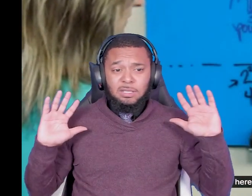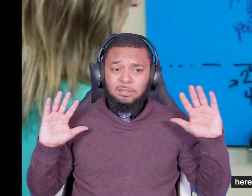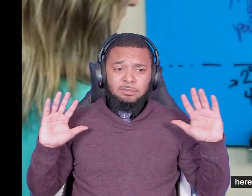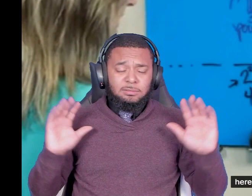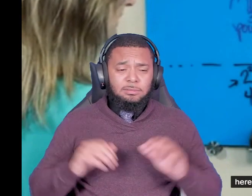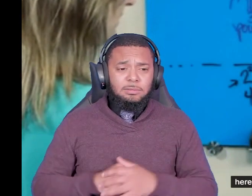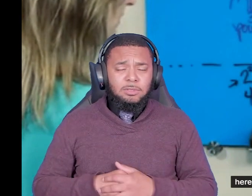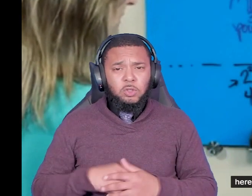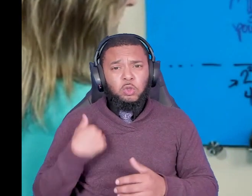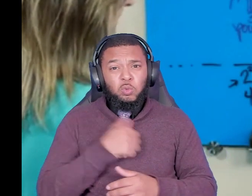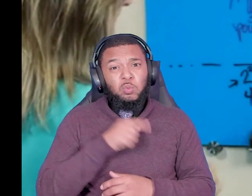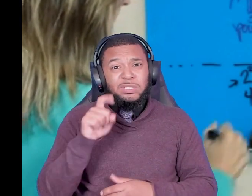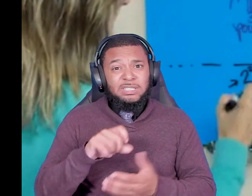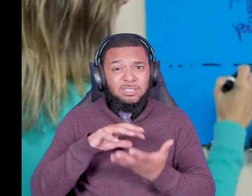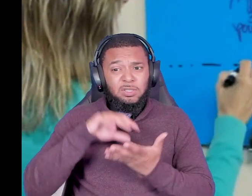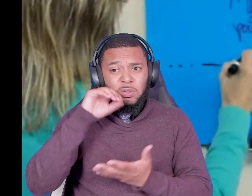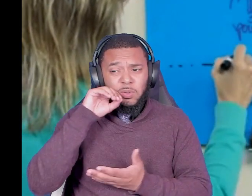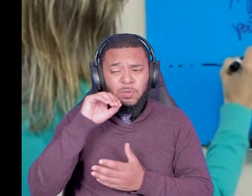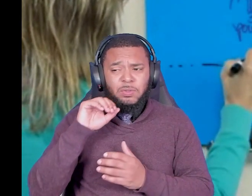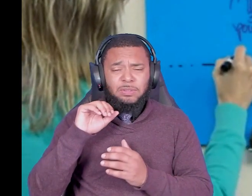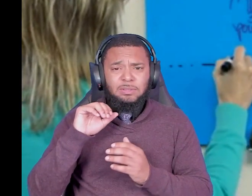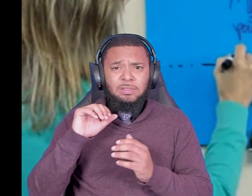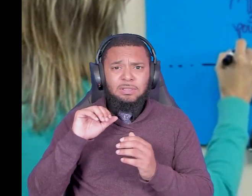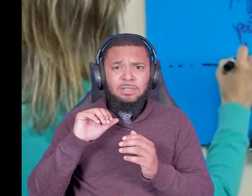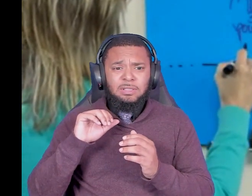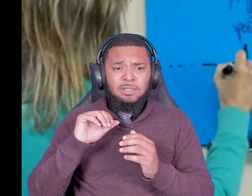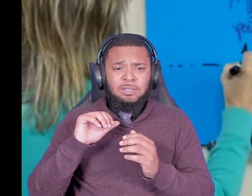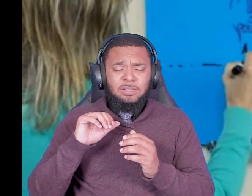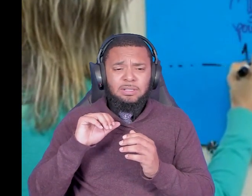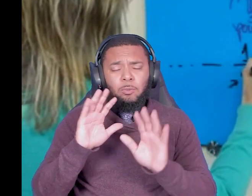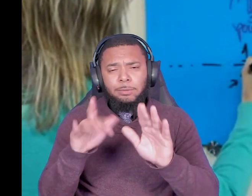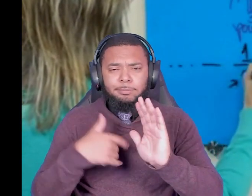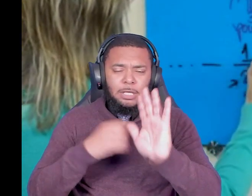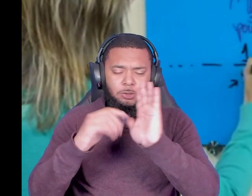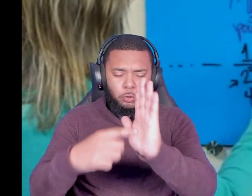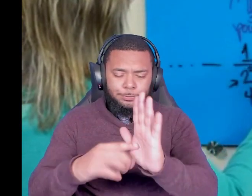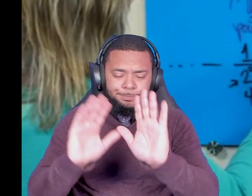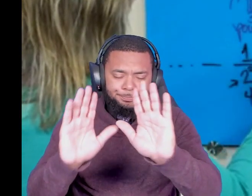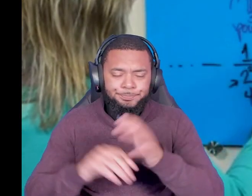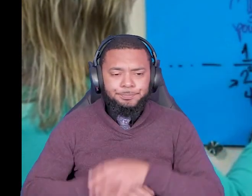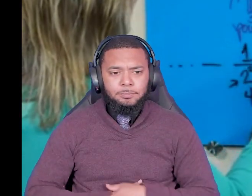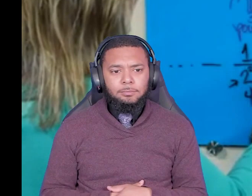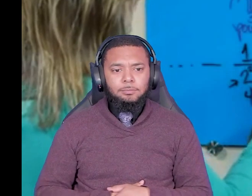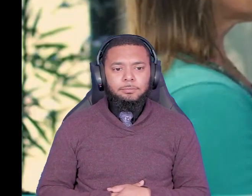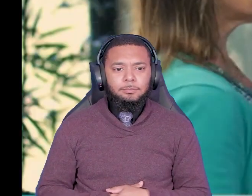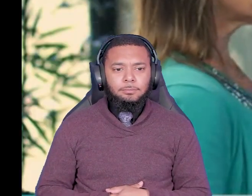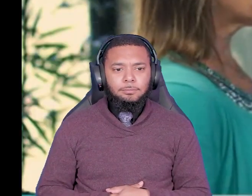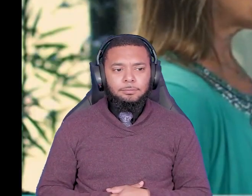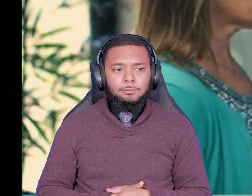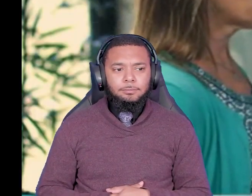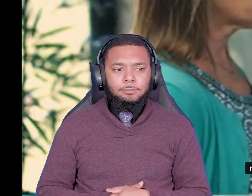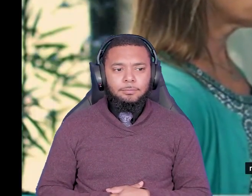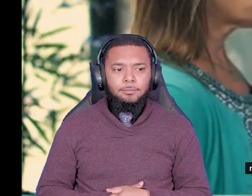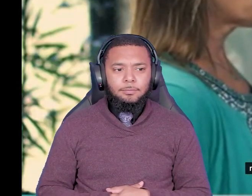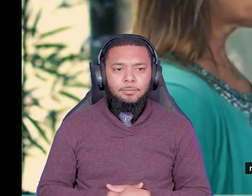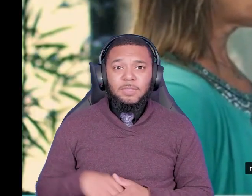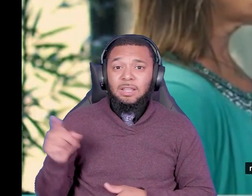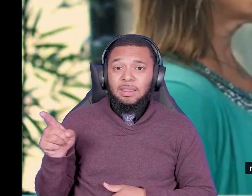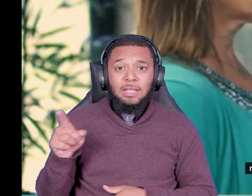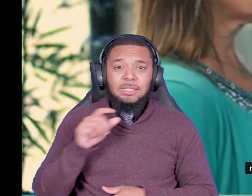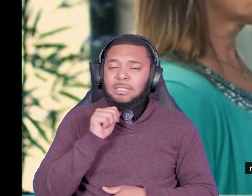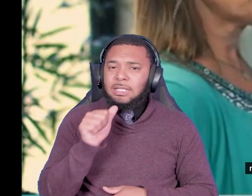So we need to talk about, let's place those, here I'll put a 1, a 0, and a 1. This is not the